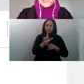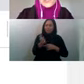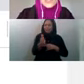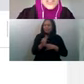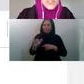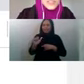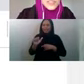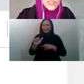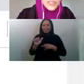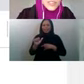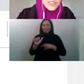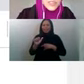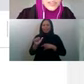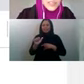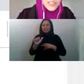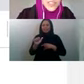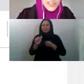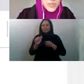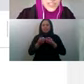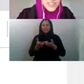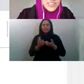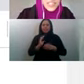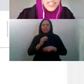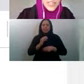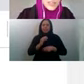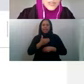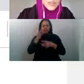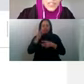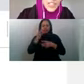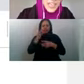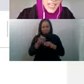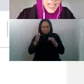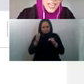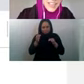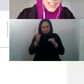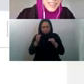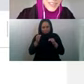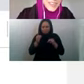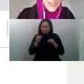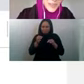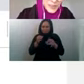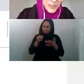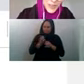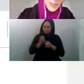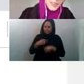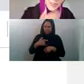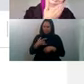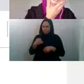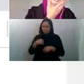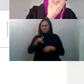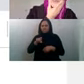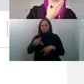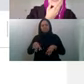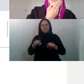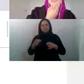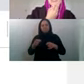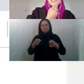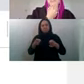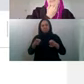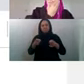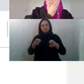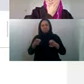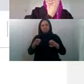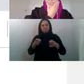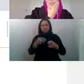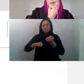calls us to take the reins and support. And the other story I want to showcase